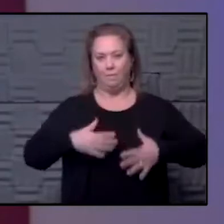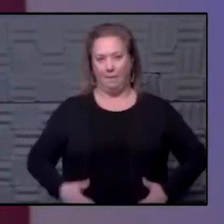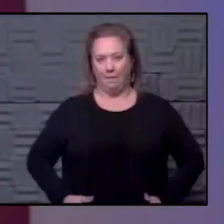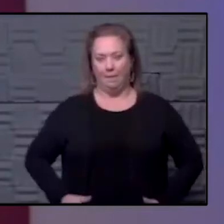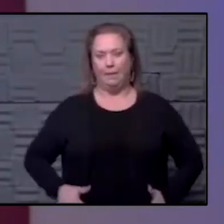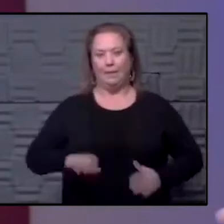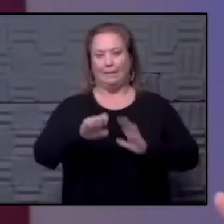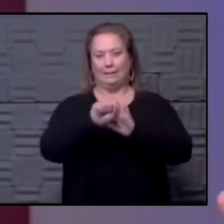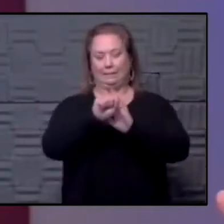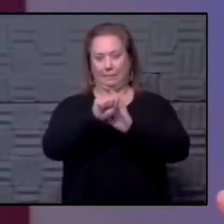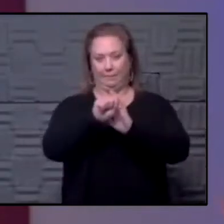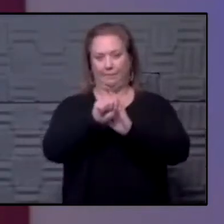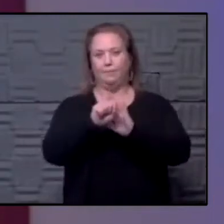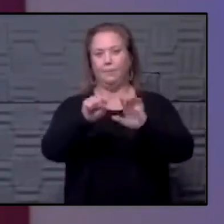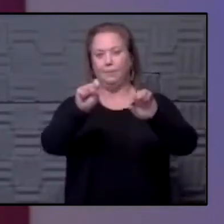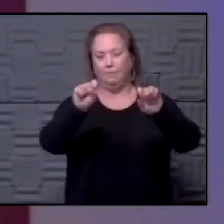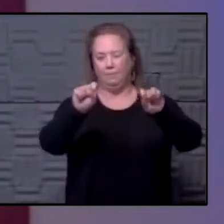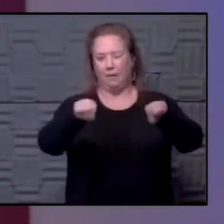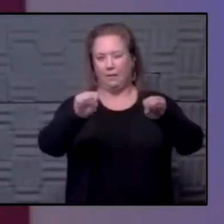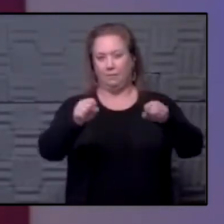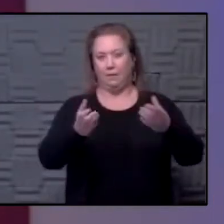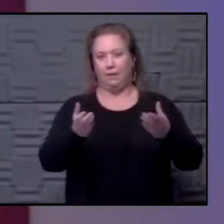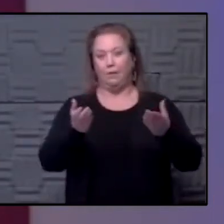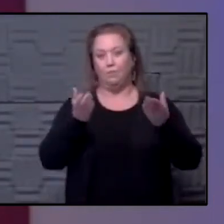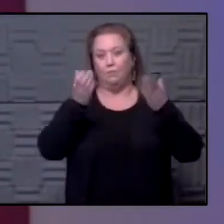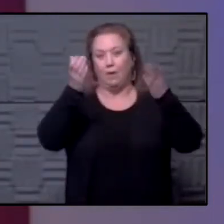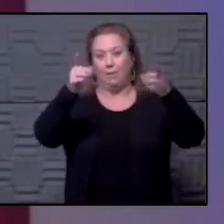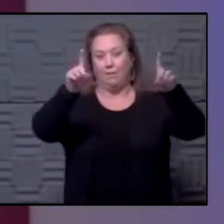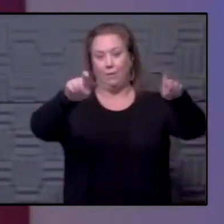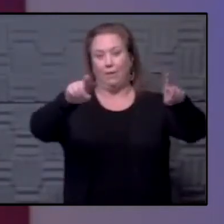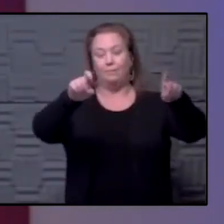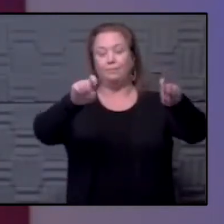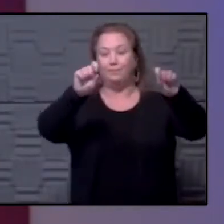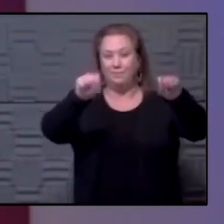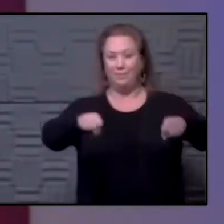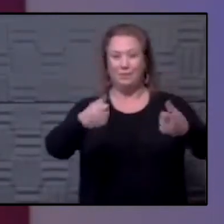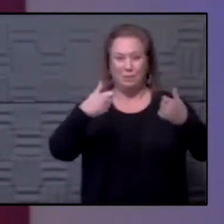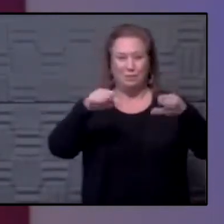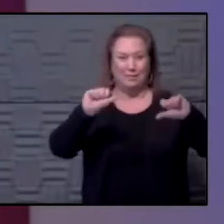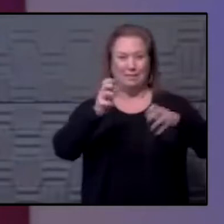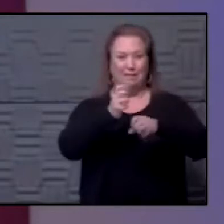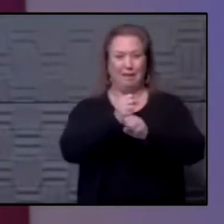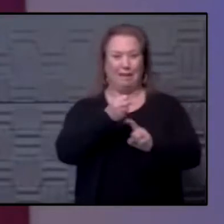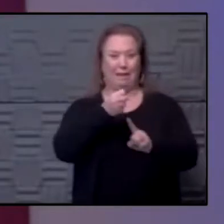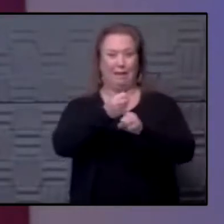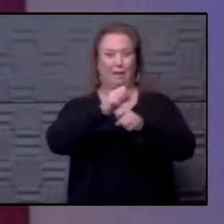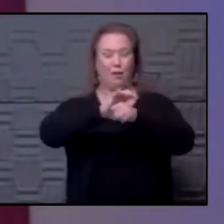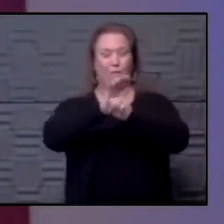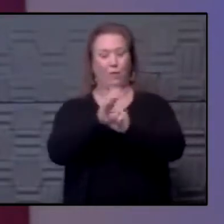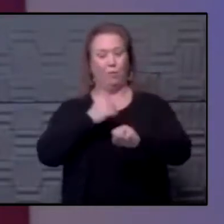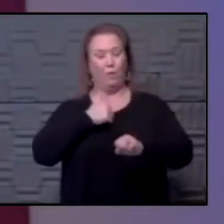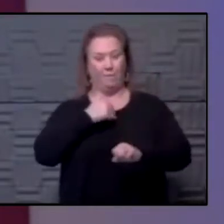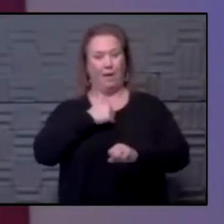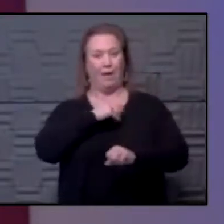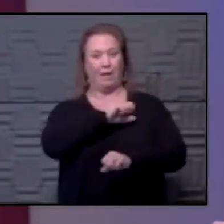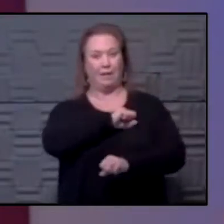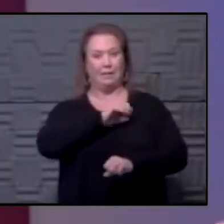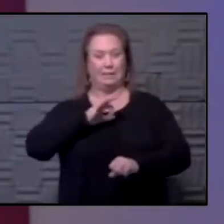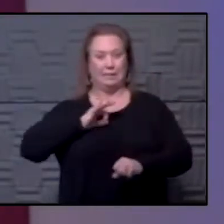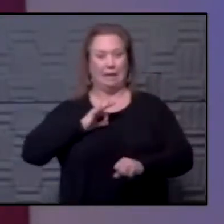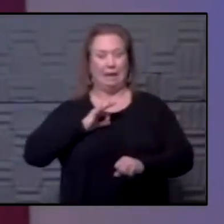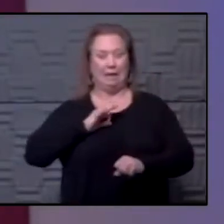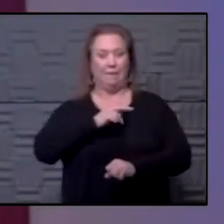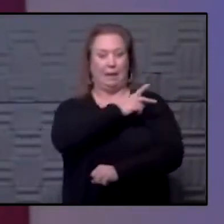depending on that exposure, you may still be recommended to get a test based off of, because you can still get it. We have had employees and patients who have